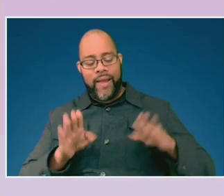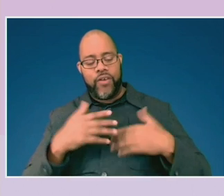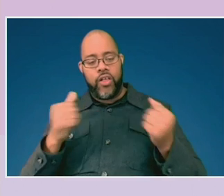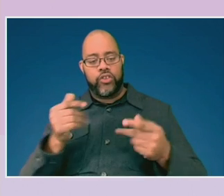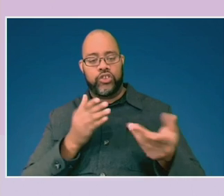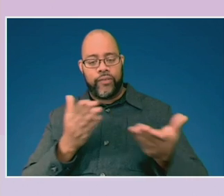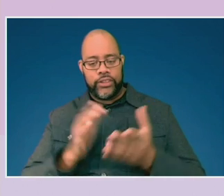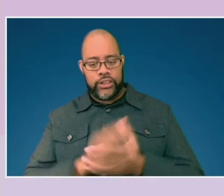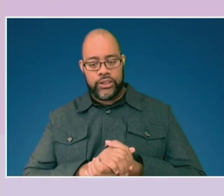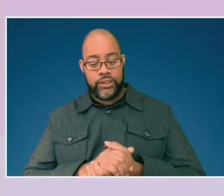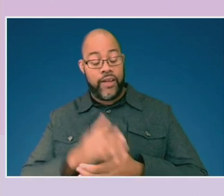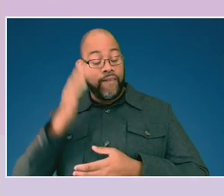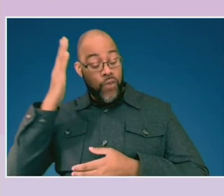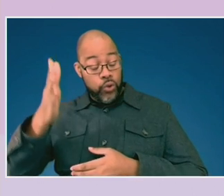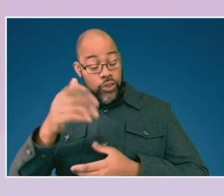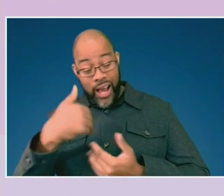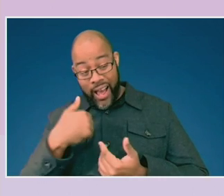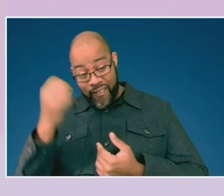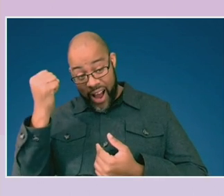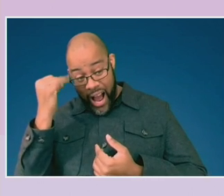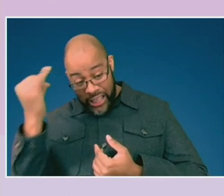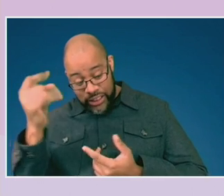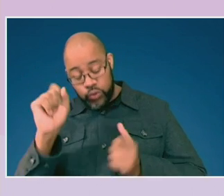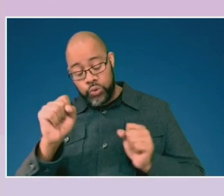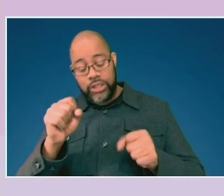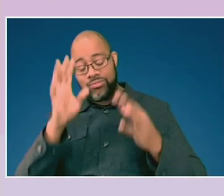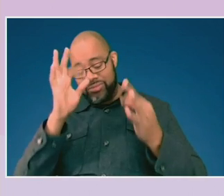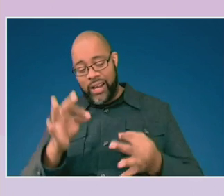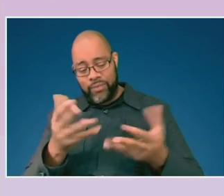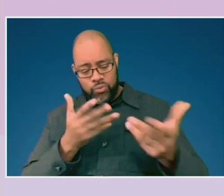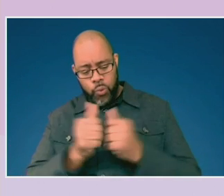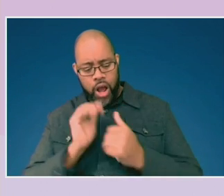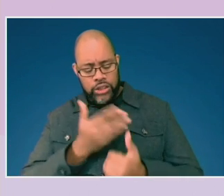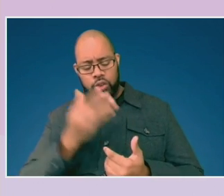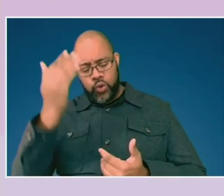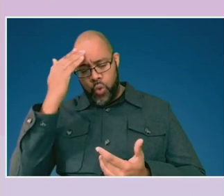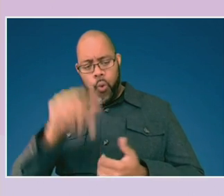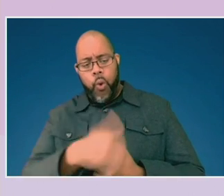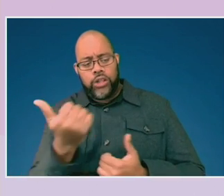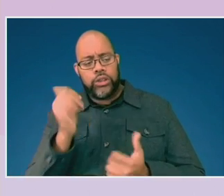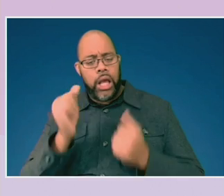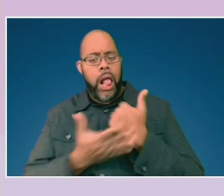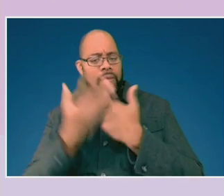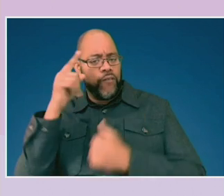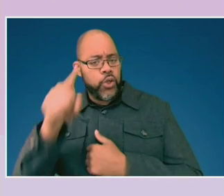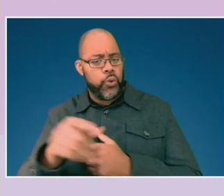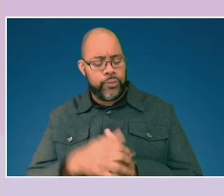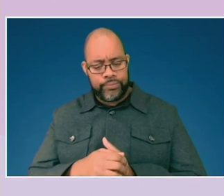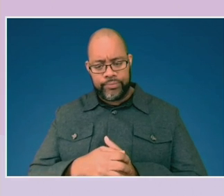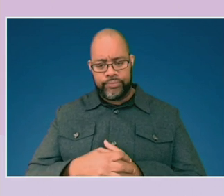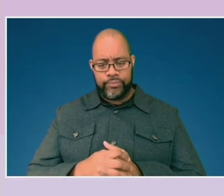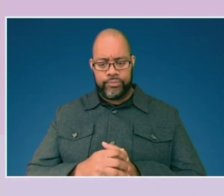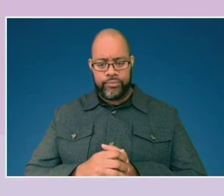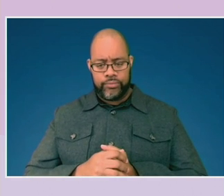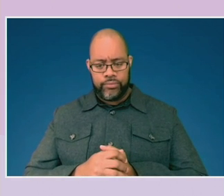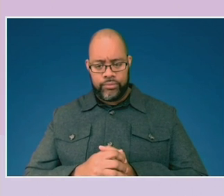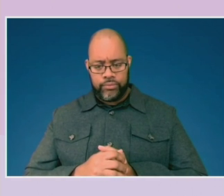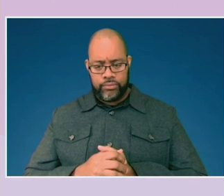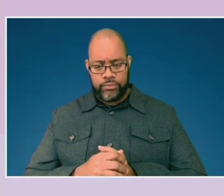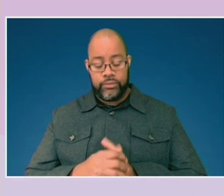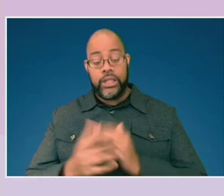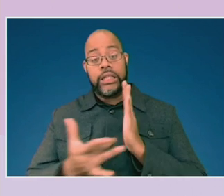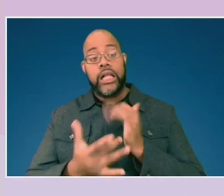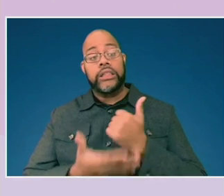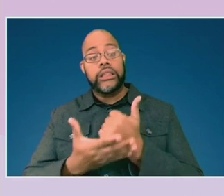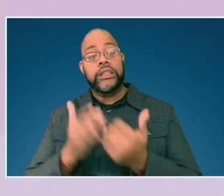In the future, if you have ideas, you can certainly engage with us and let us know what else would be helpful for you. The Technical Assistance